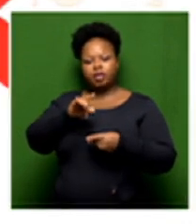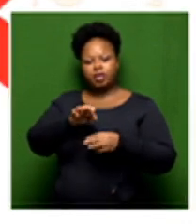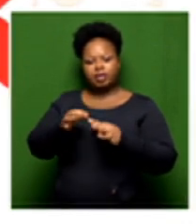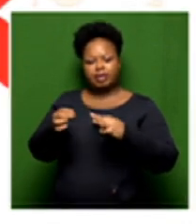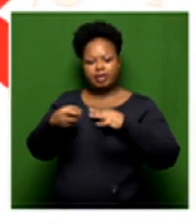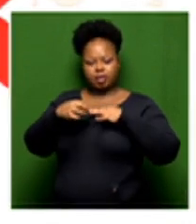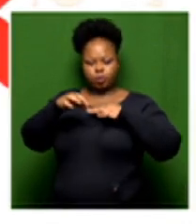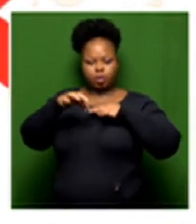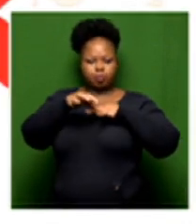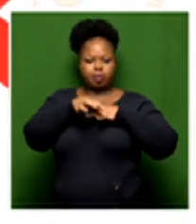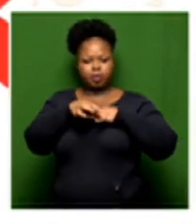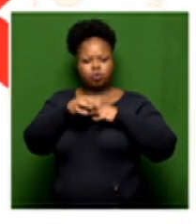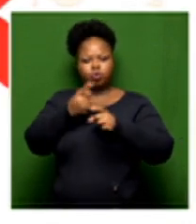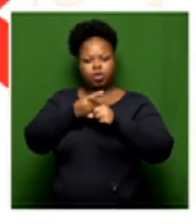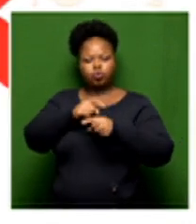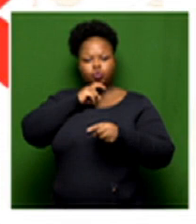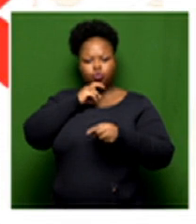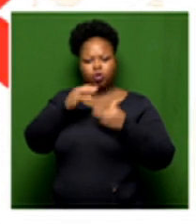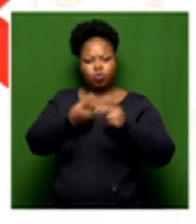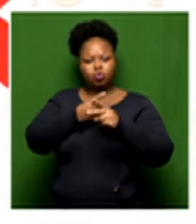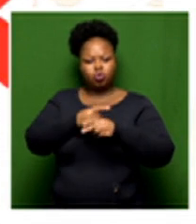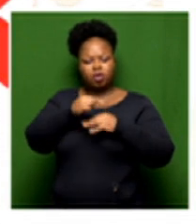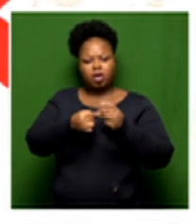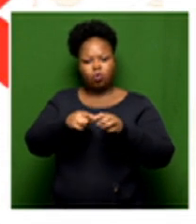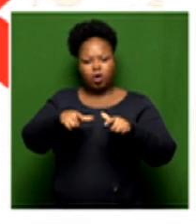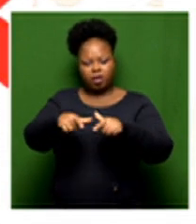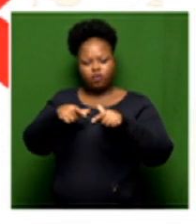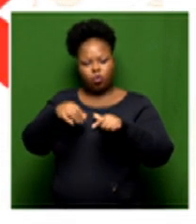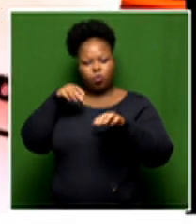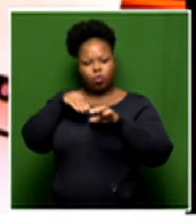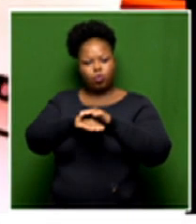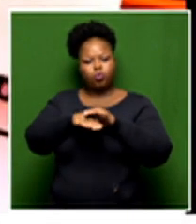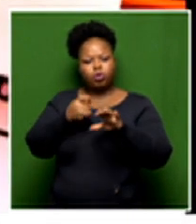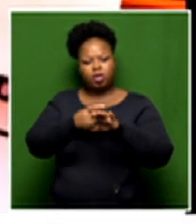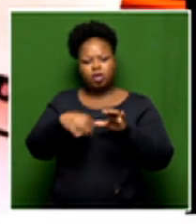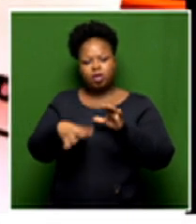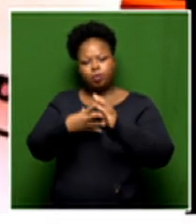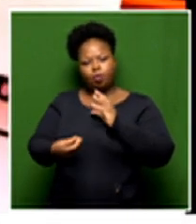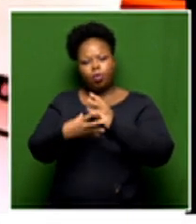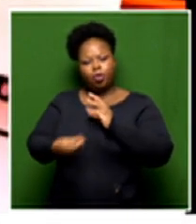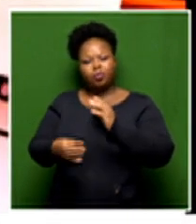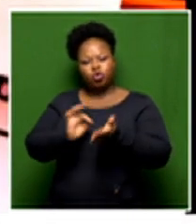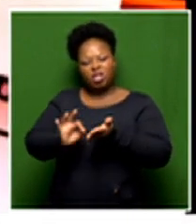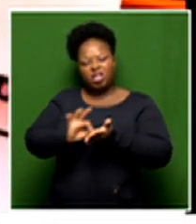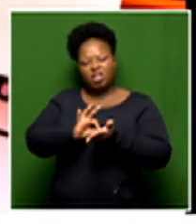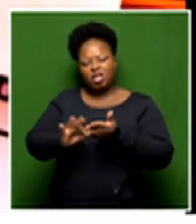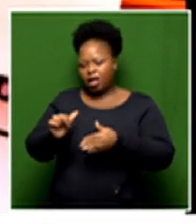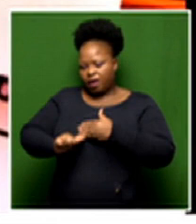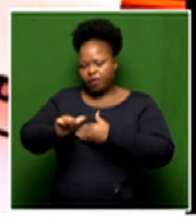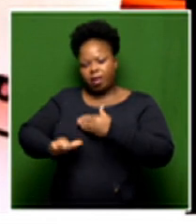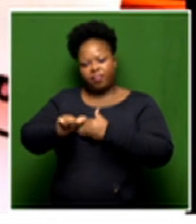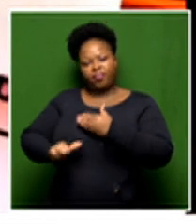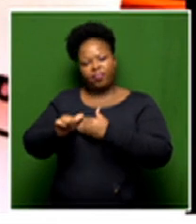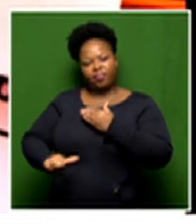that can be used intravaginally. It releases Dipivirine slowly, in a monthly